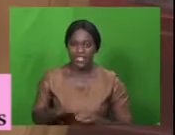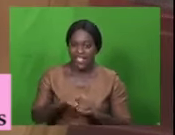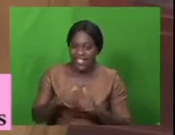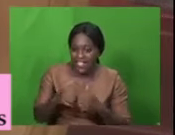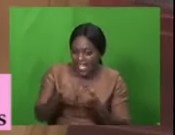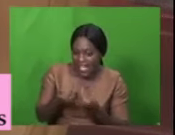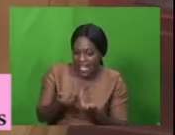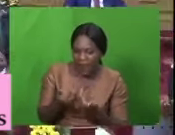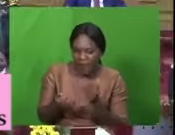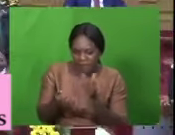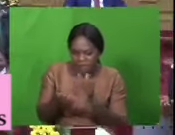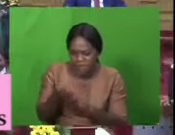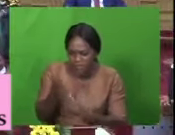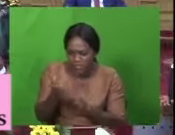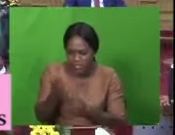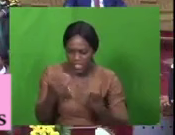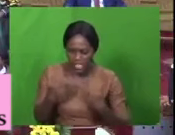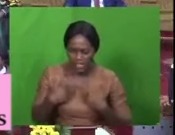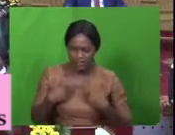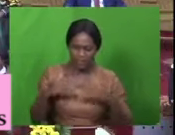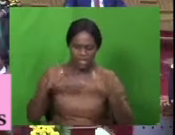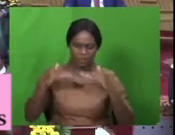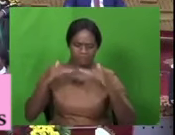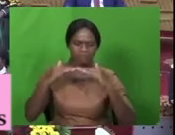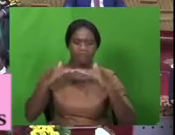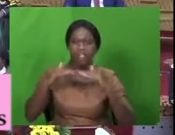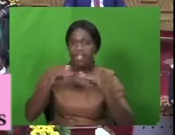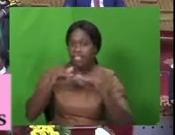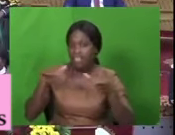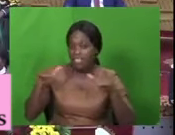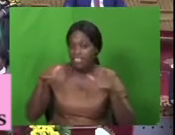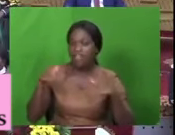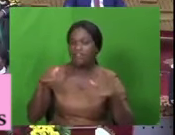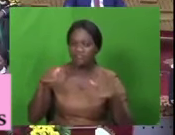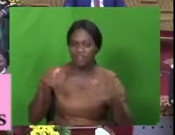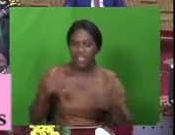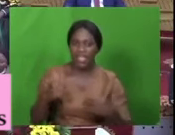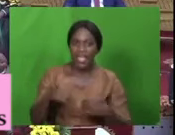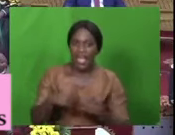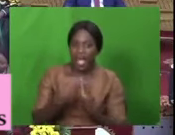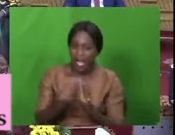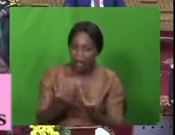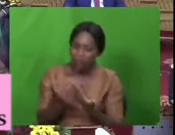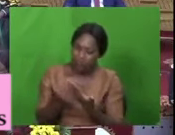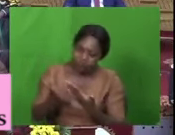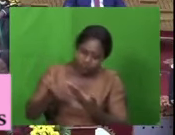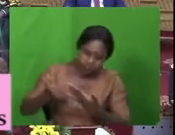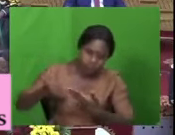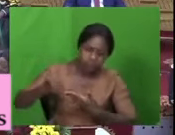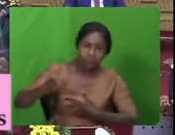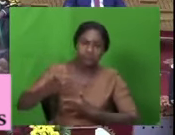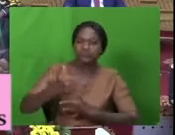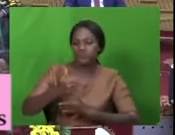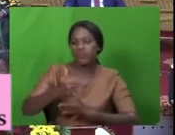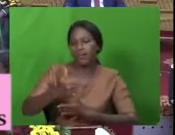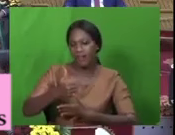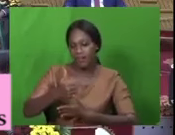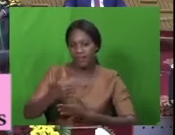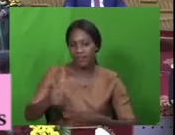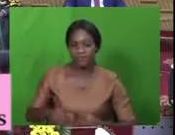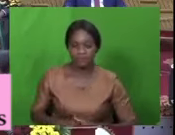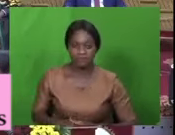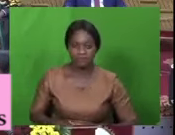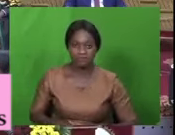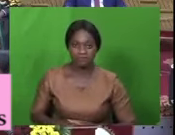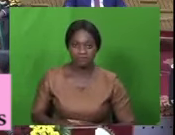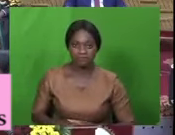can quickly stabilize the economy and work our way back to the period of rapid economic growth.